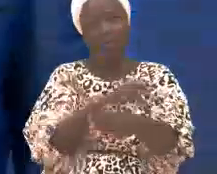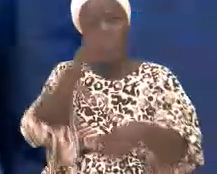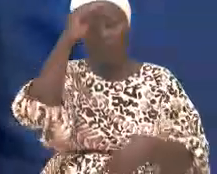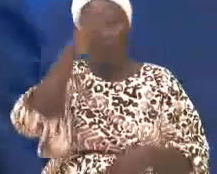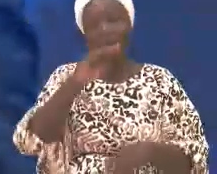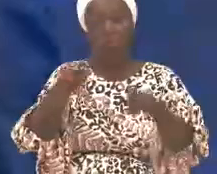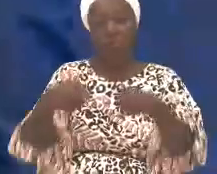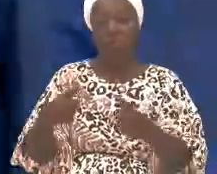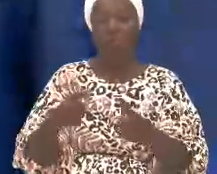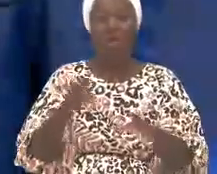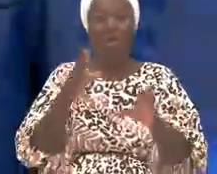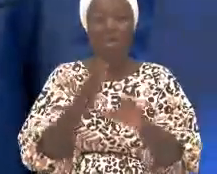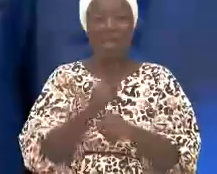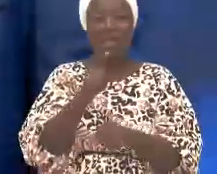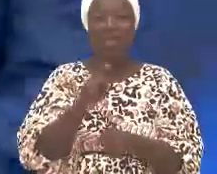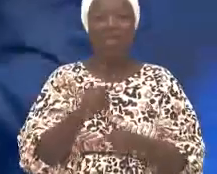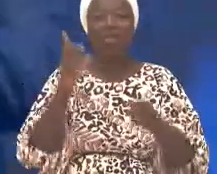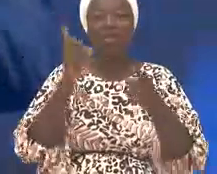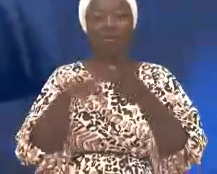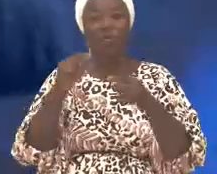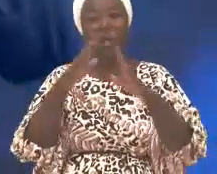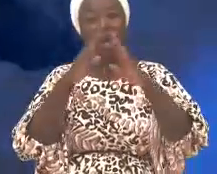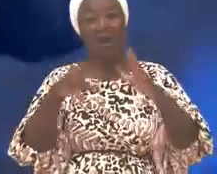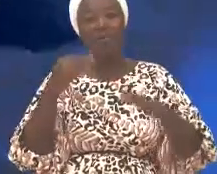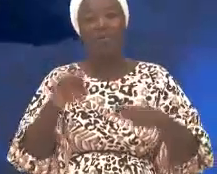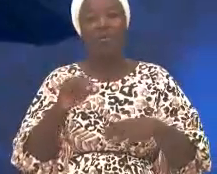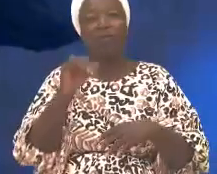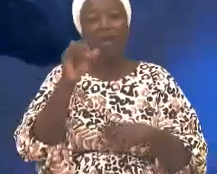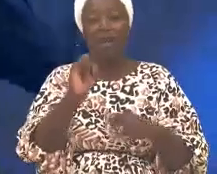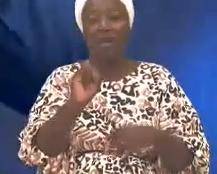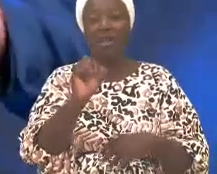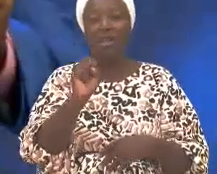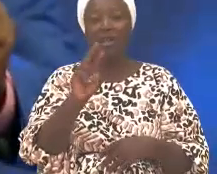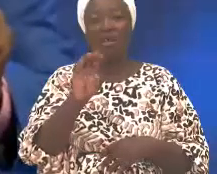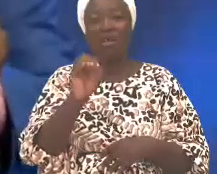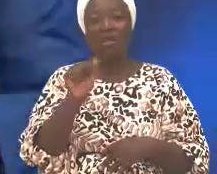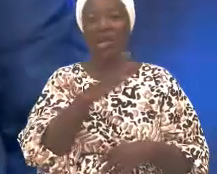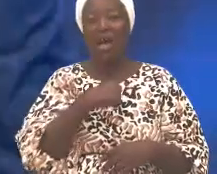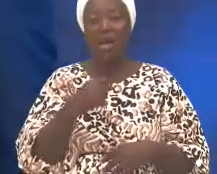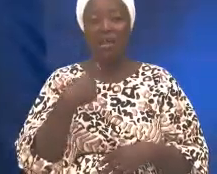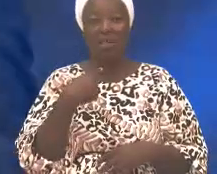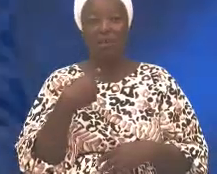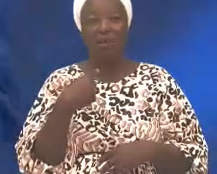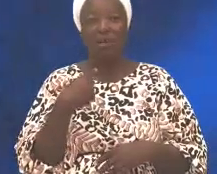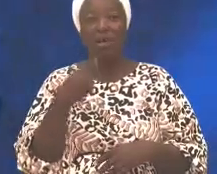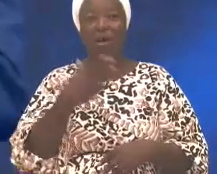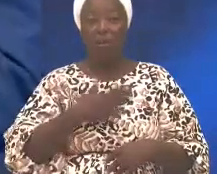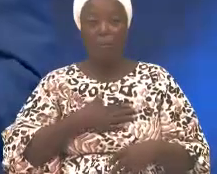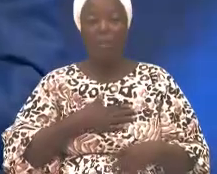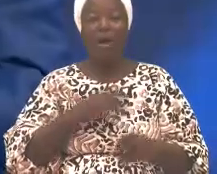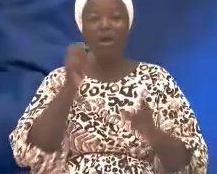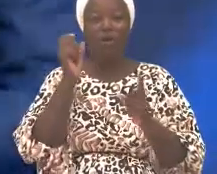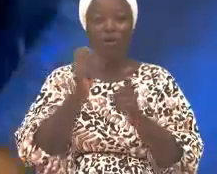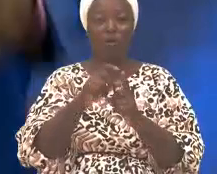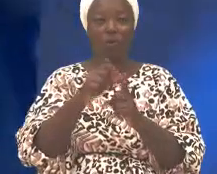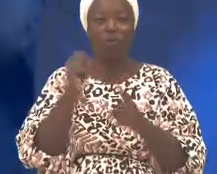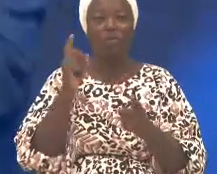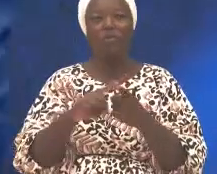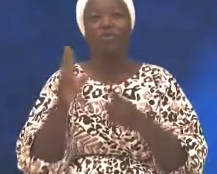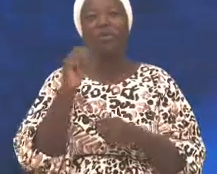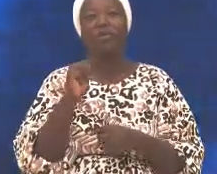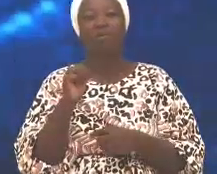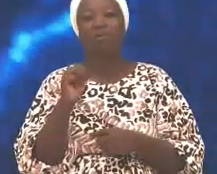thee unto the house of Israel and speak my words unto them. That's